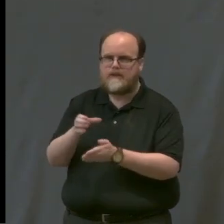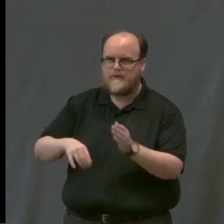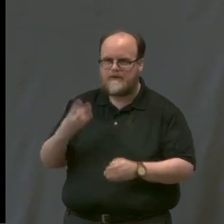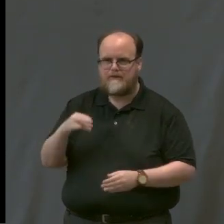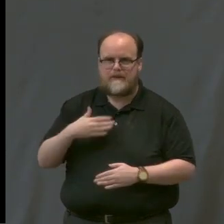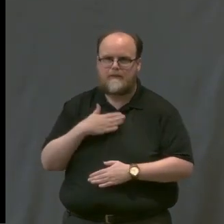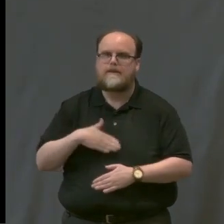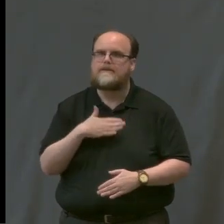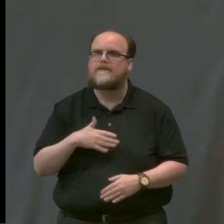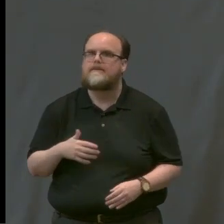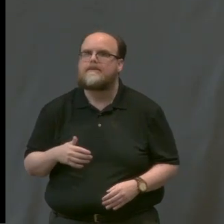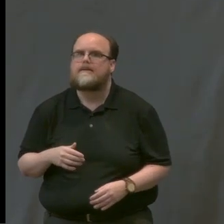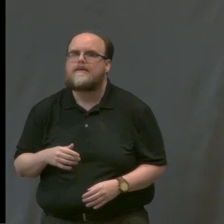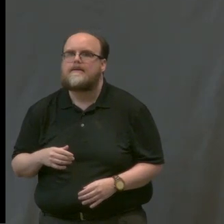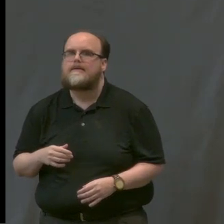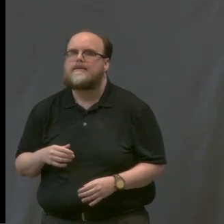17, please?